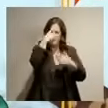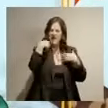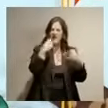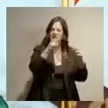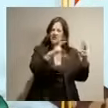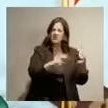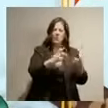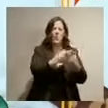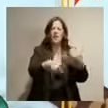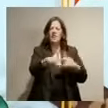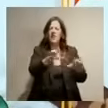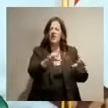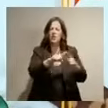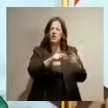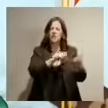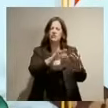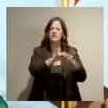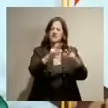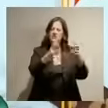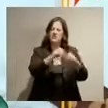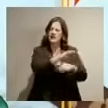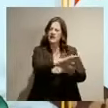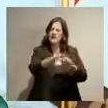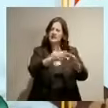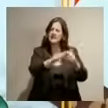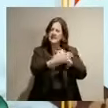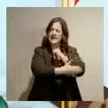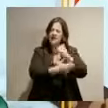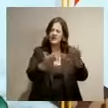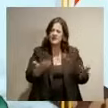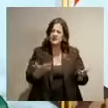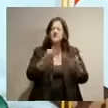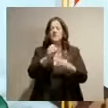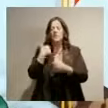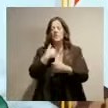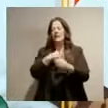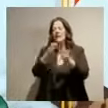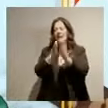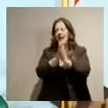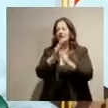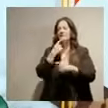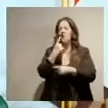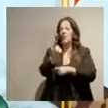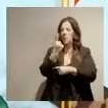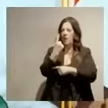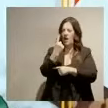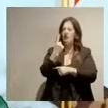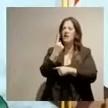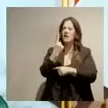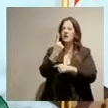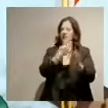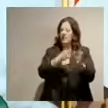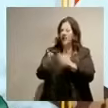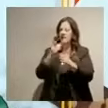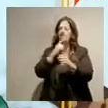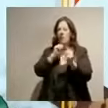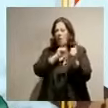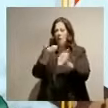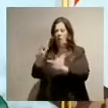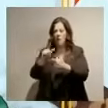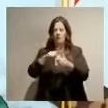relates to requirement by July of 2026 to have one single plan for all funding sources for mental